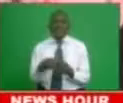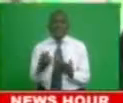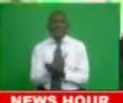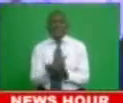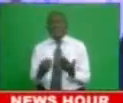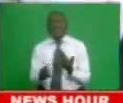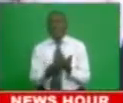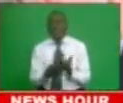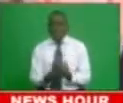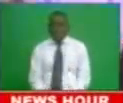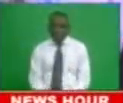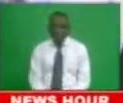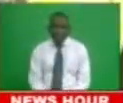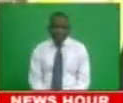sector.